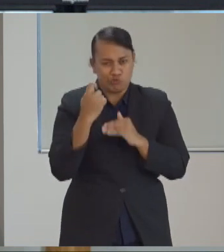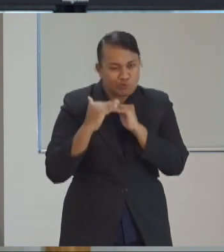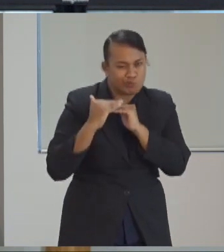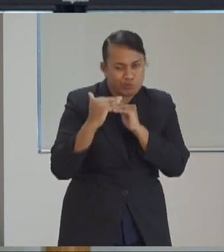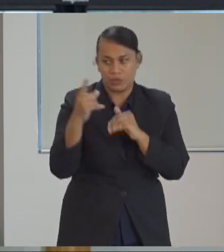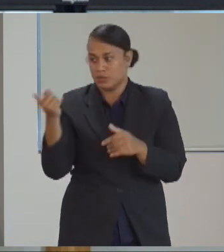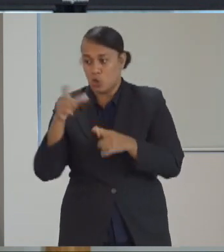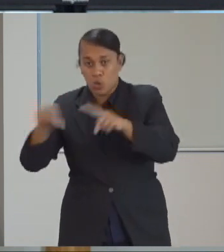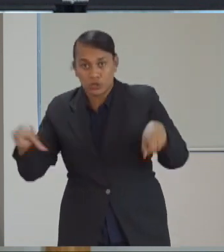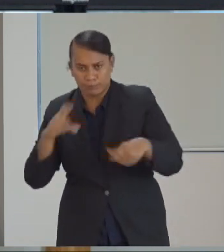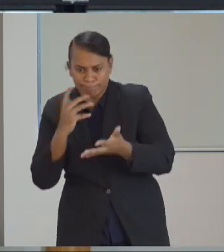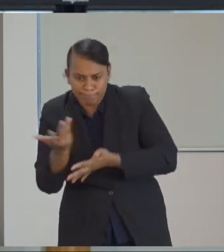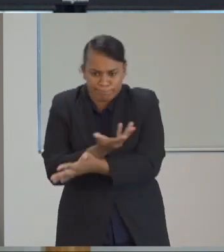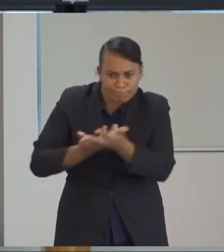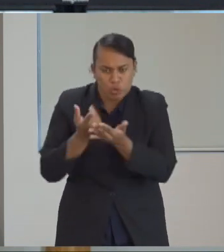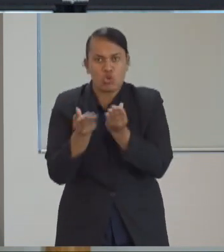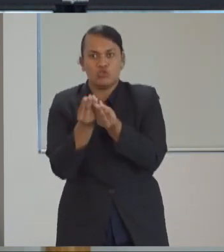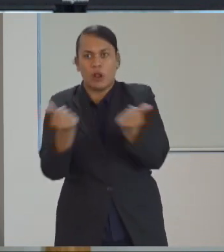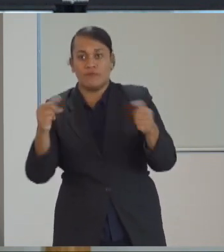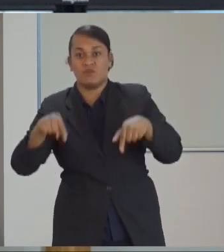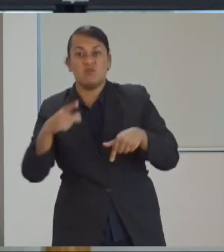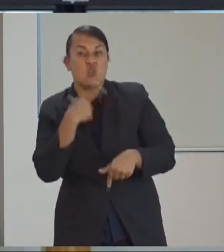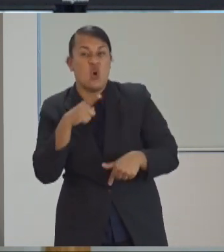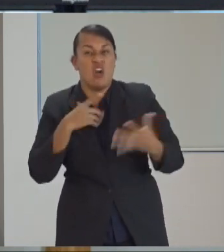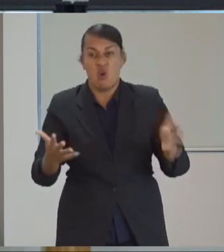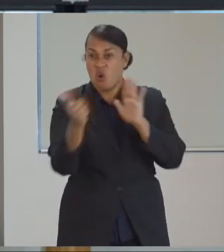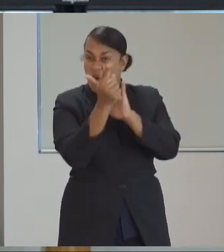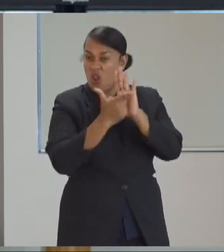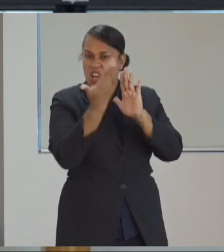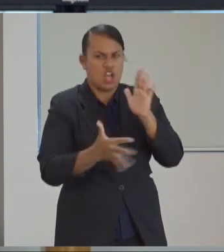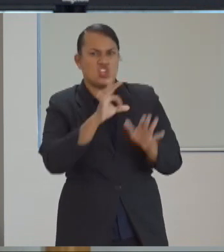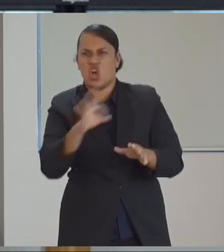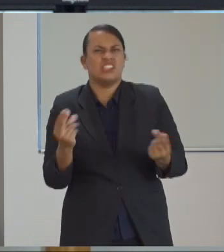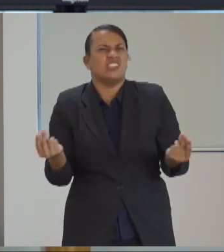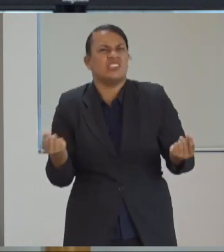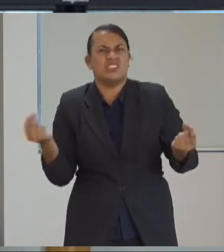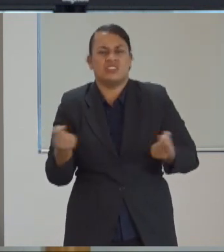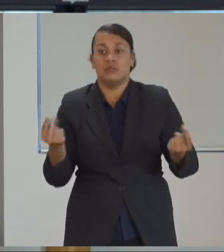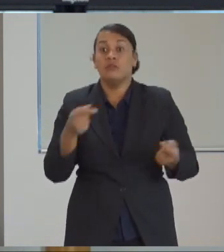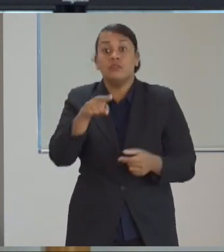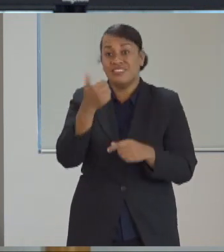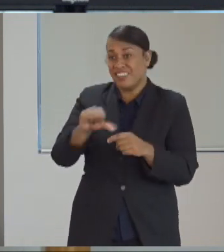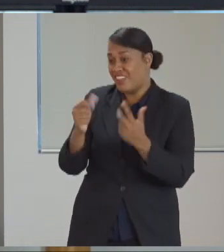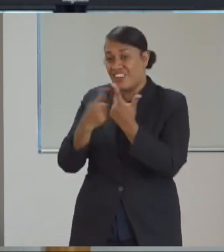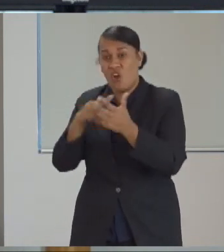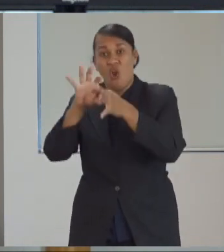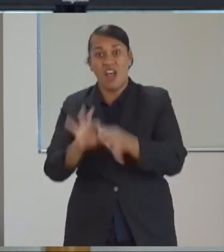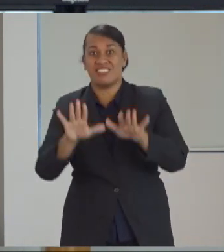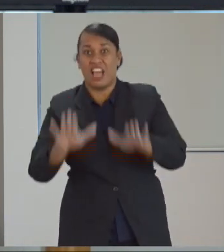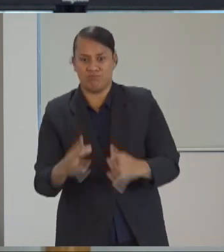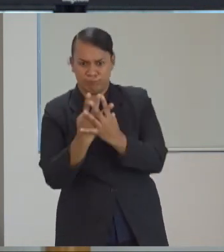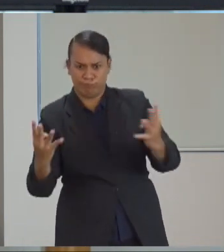effect, because these orders aren't made willy-nilly. It's not an easy thing to, for example, do lockdowns. It affects everybody. It